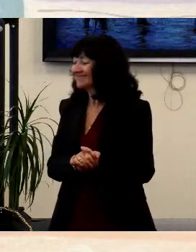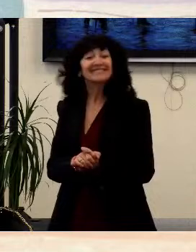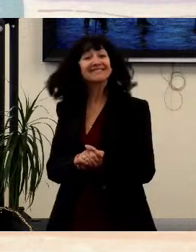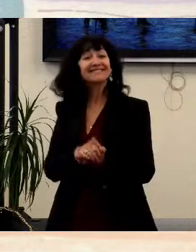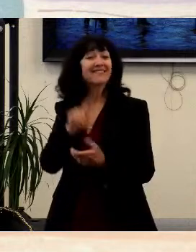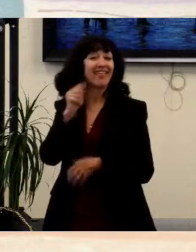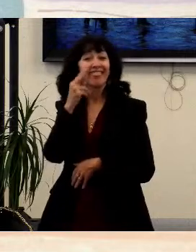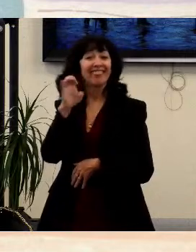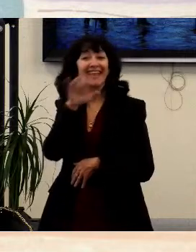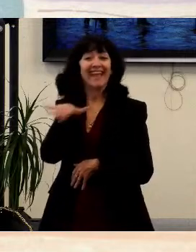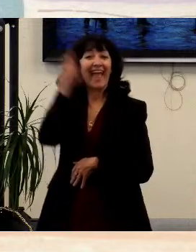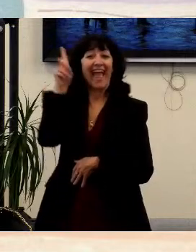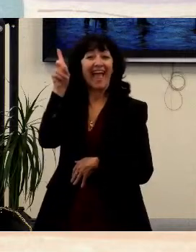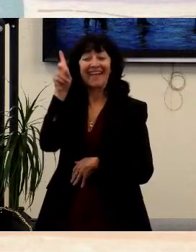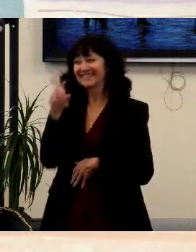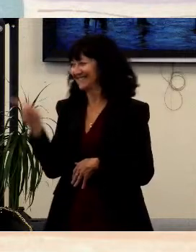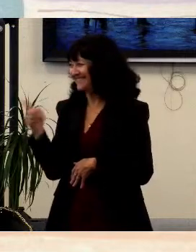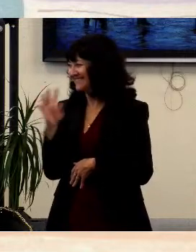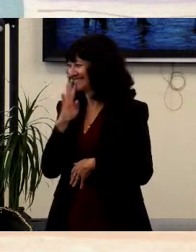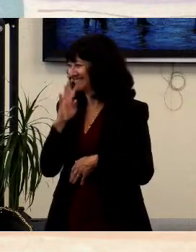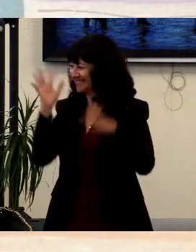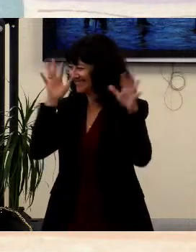The end.